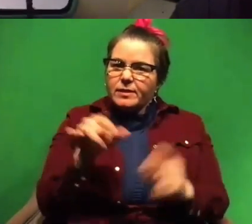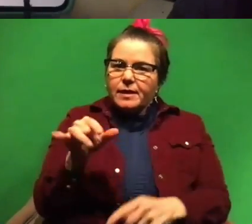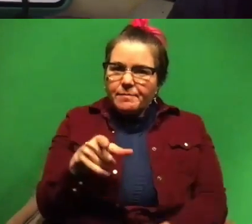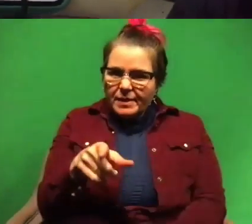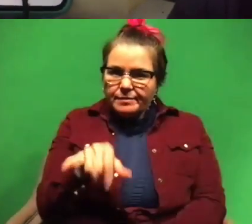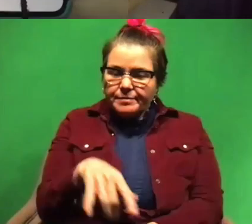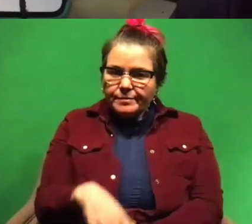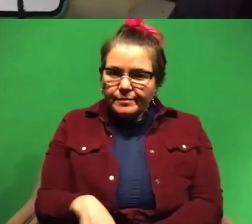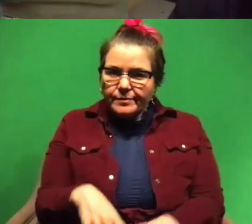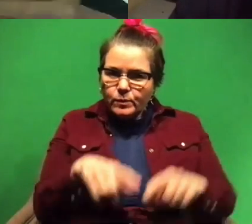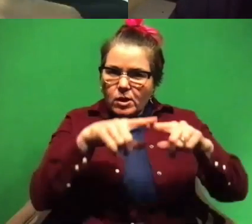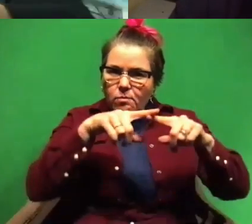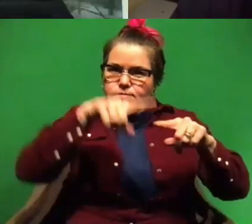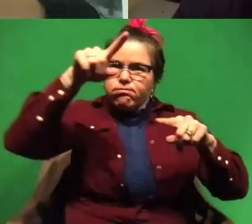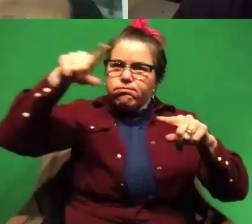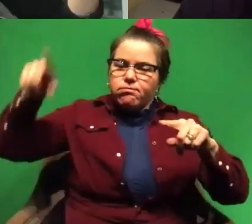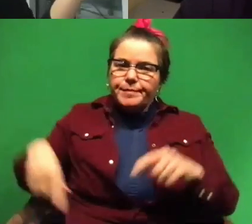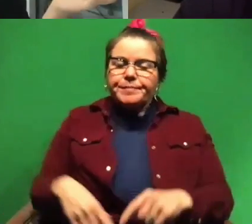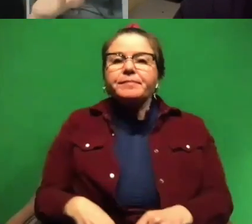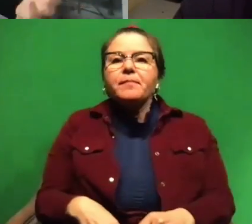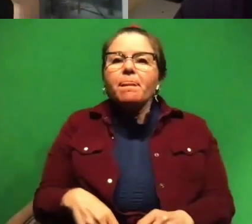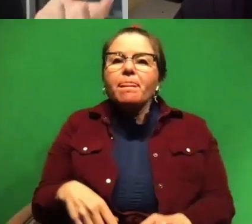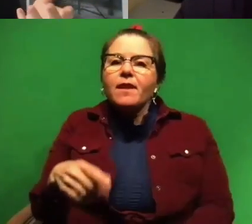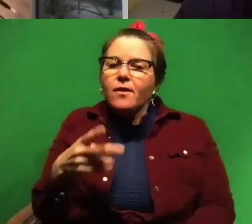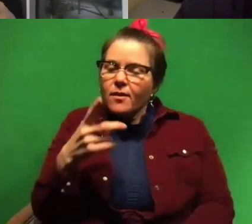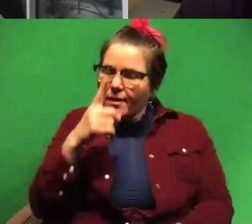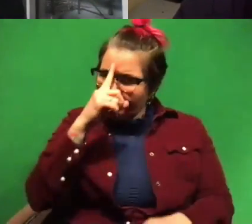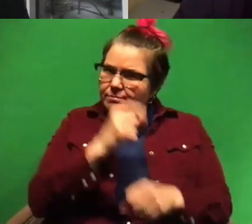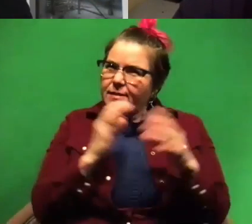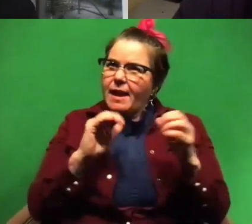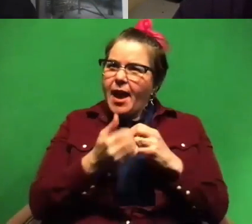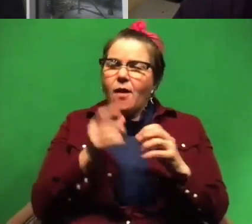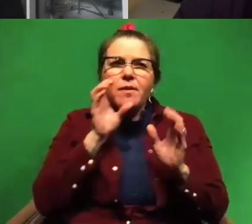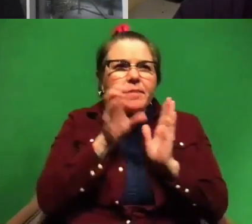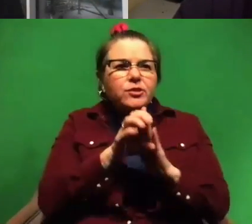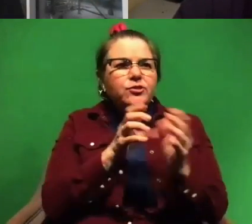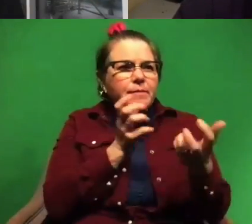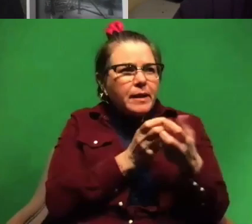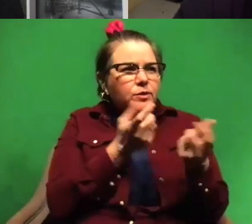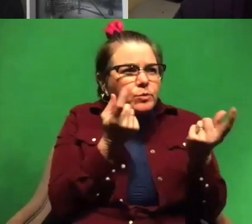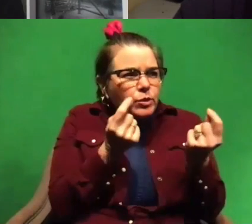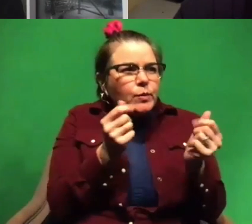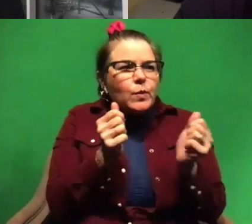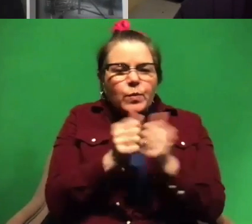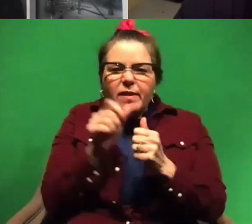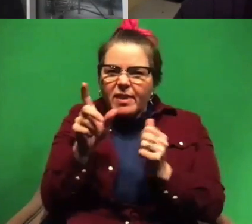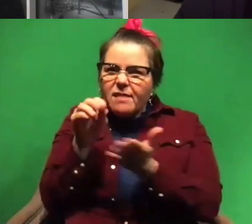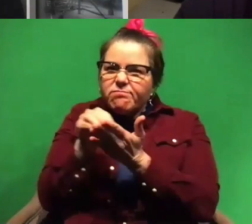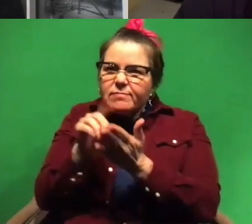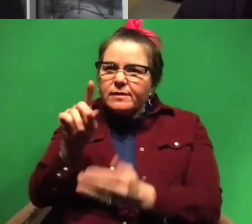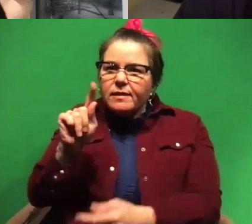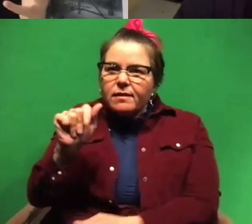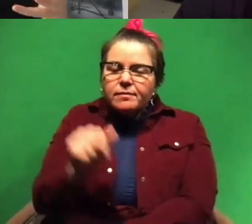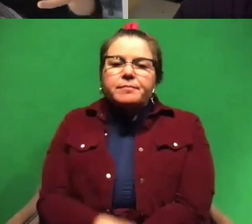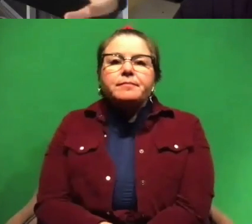is. So you can see how we make those pictures of the behaviors of what the shark is doing. And